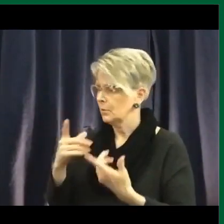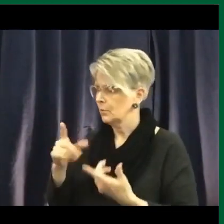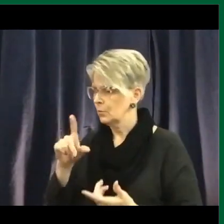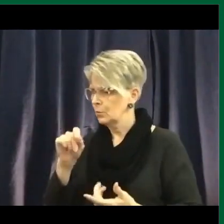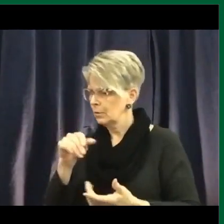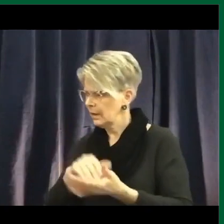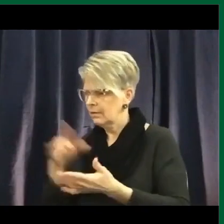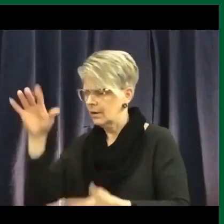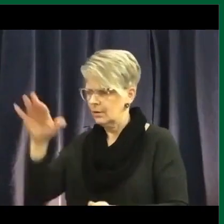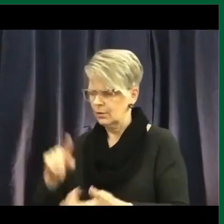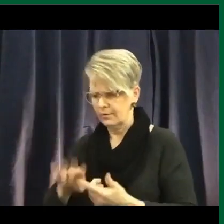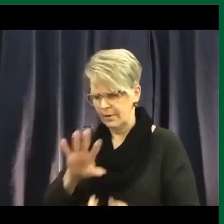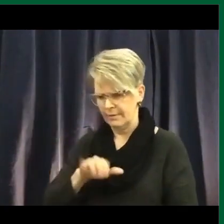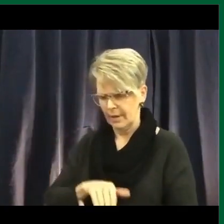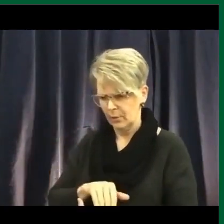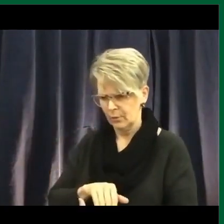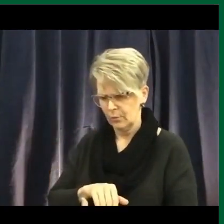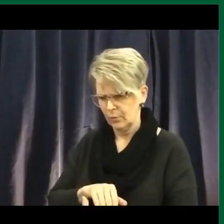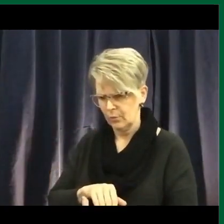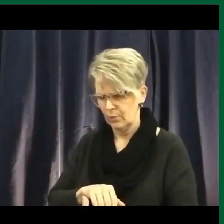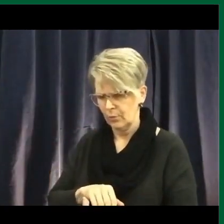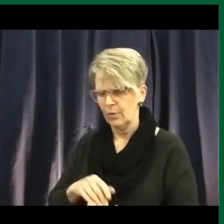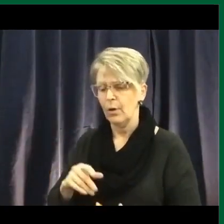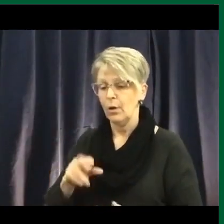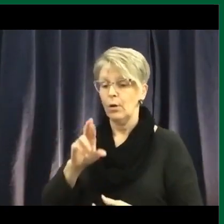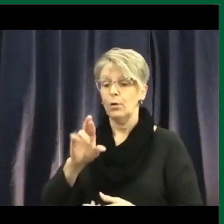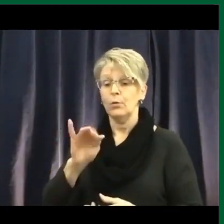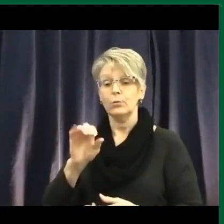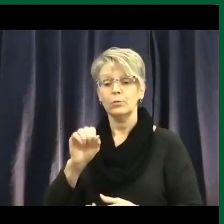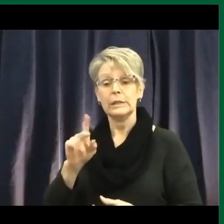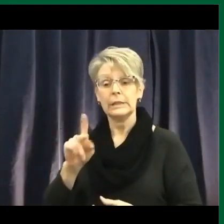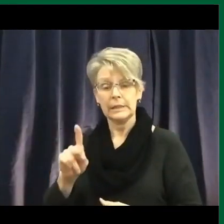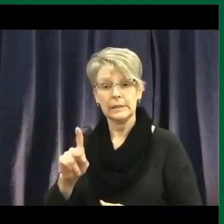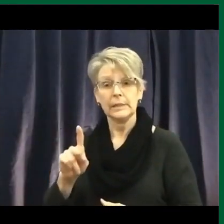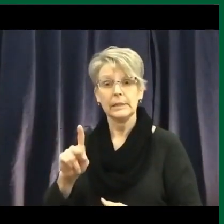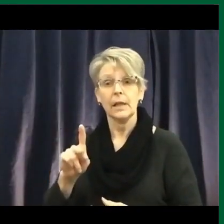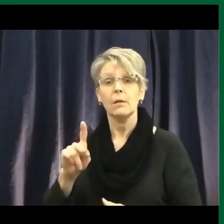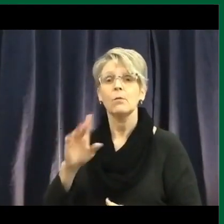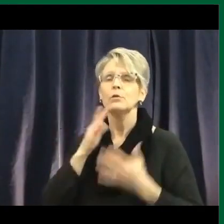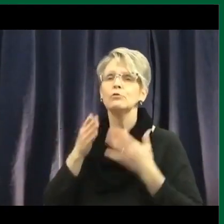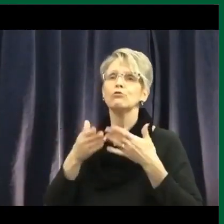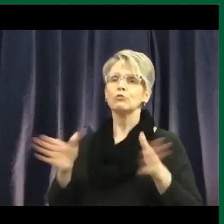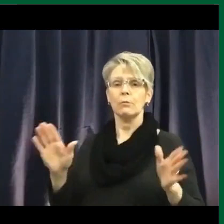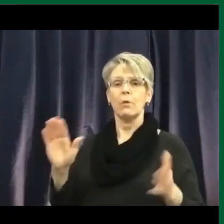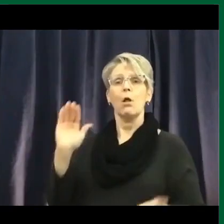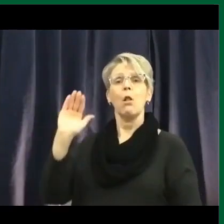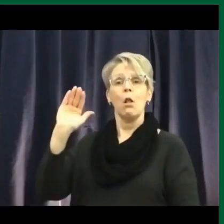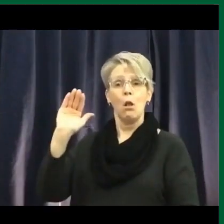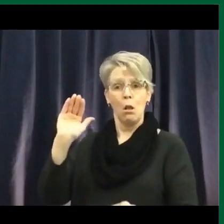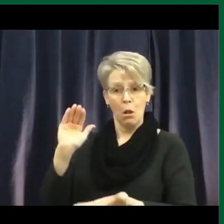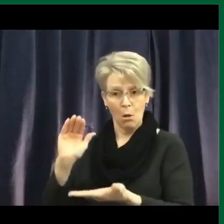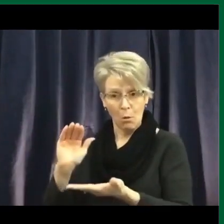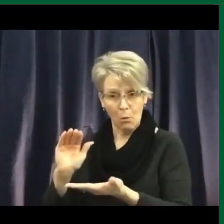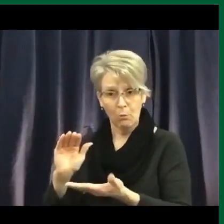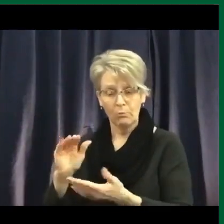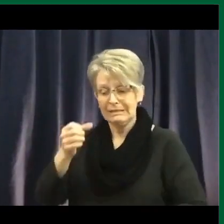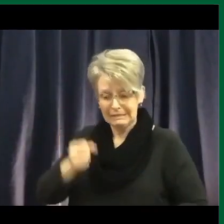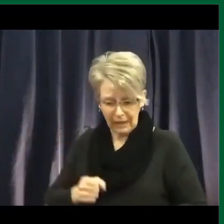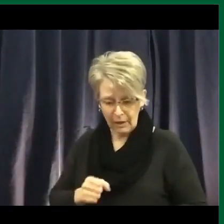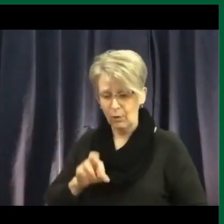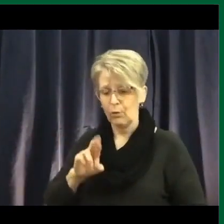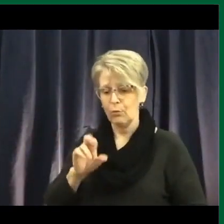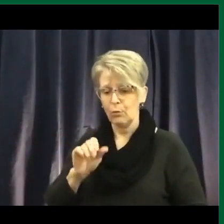5,000. The risk overall is low. The risk in many parts of Saskatchewan, South Rural Saskatoon, much lower